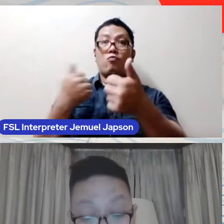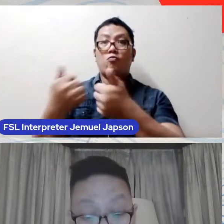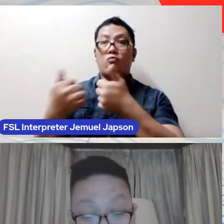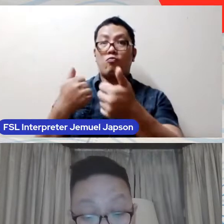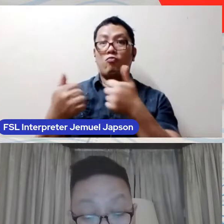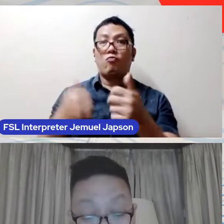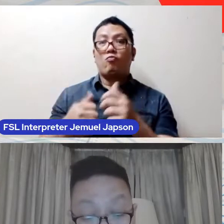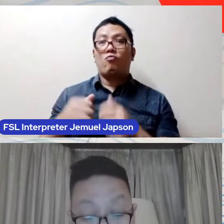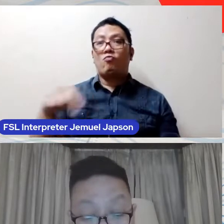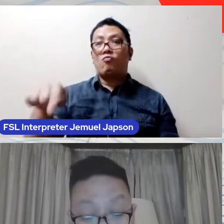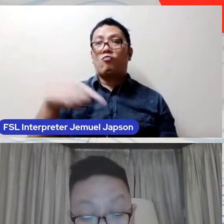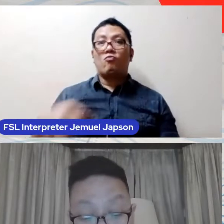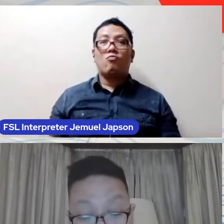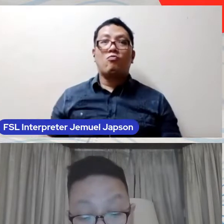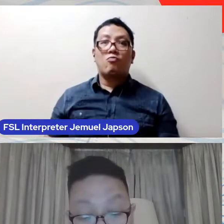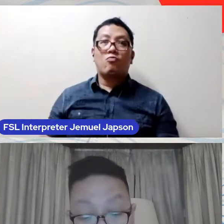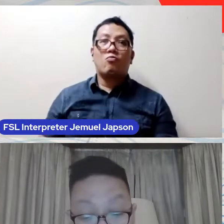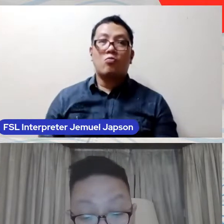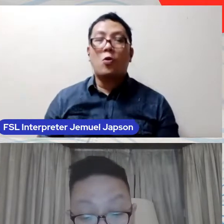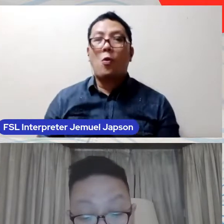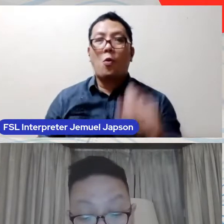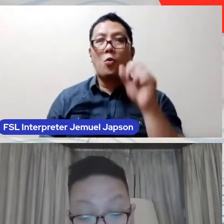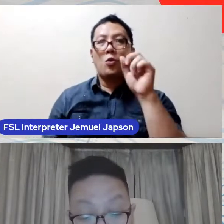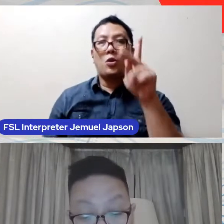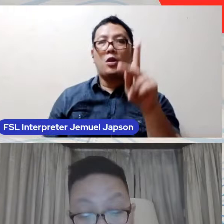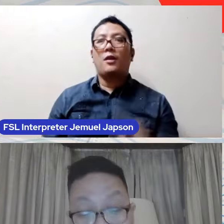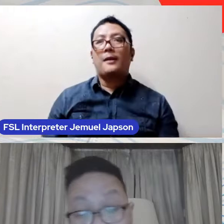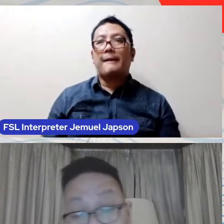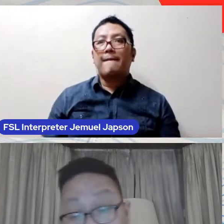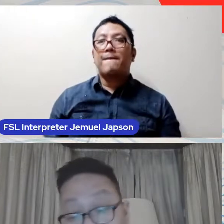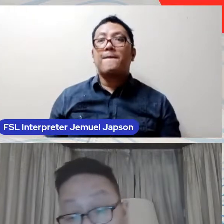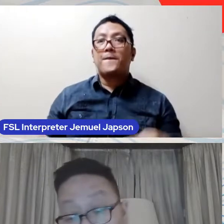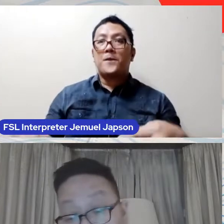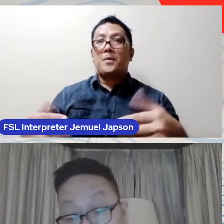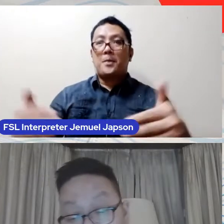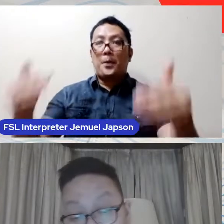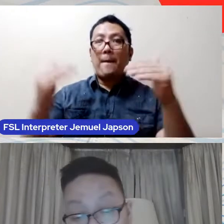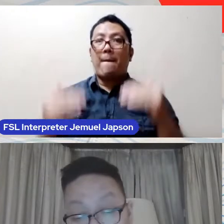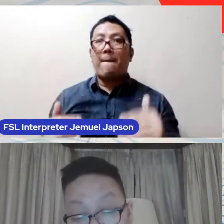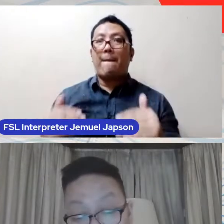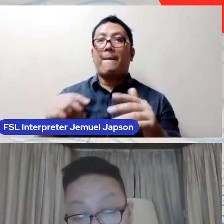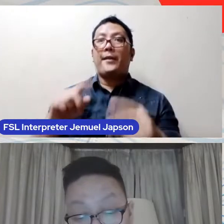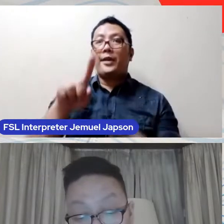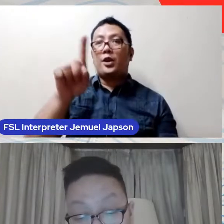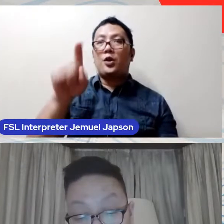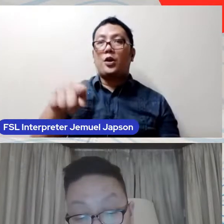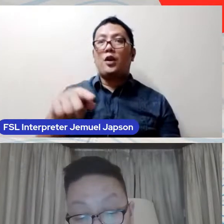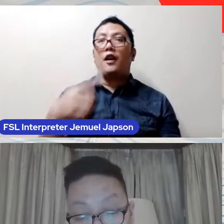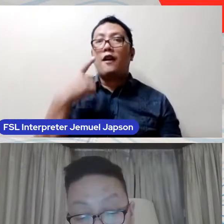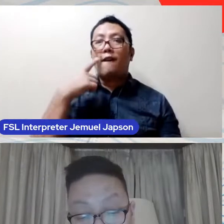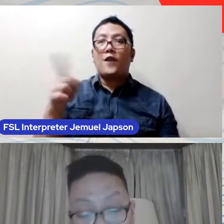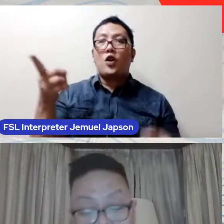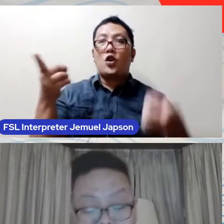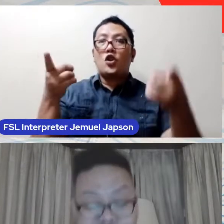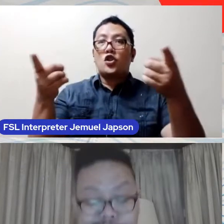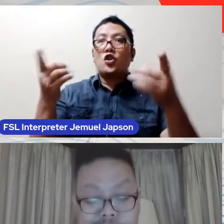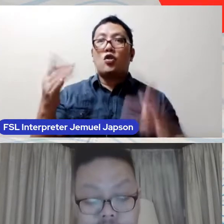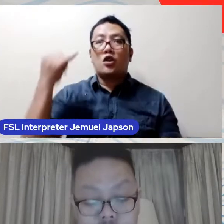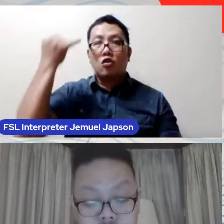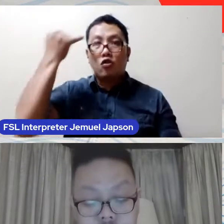Okay. Okay. I'll go to the next question po ulit. Again, this is for Director James